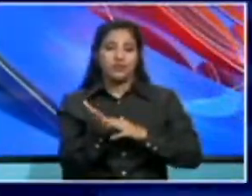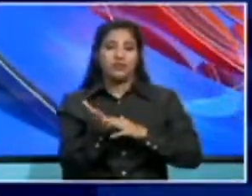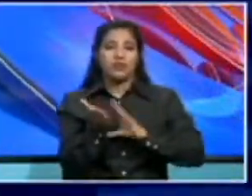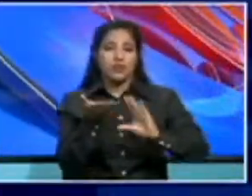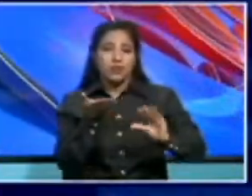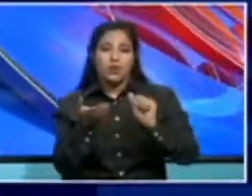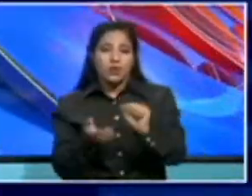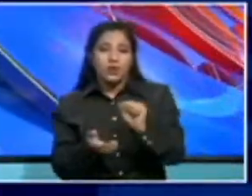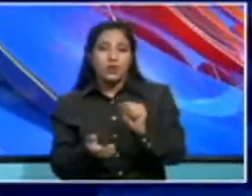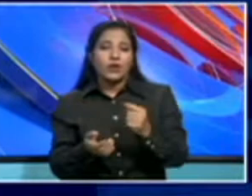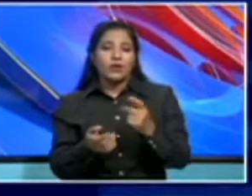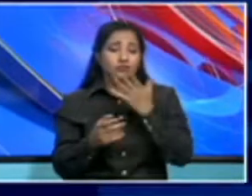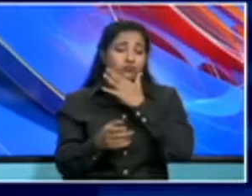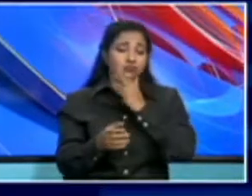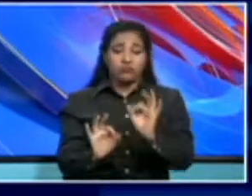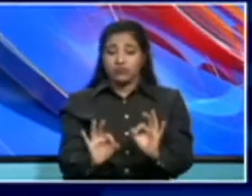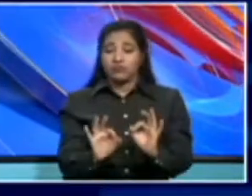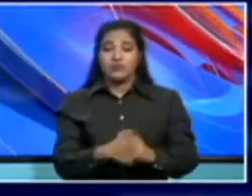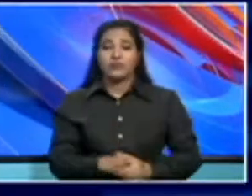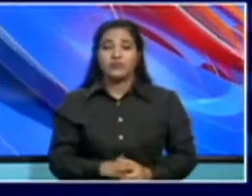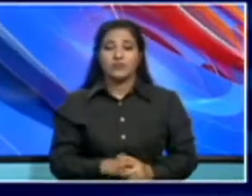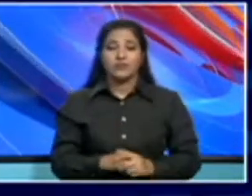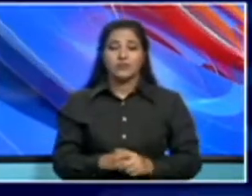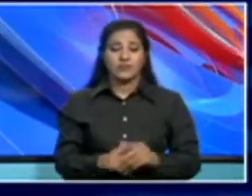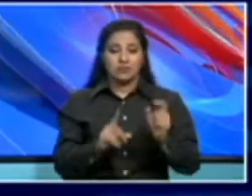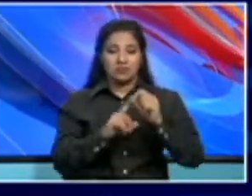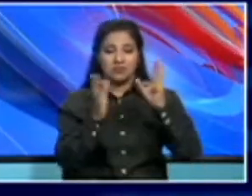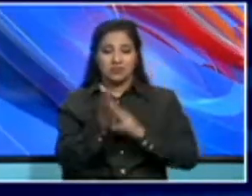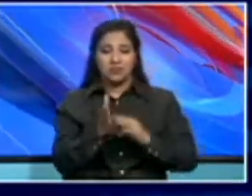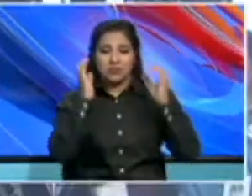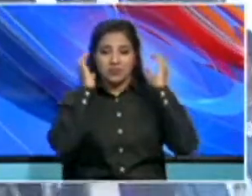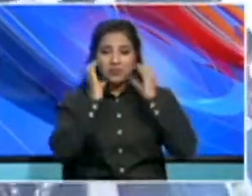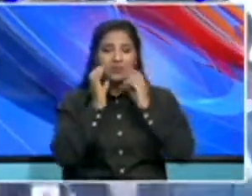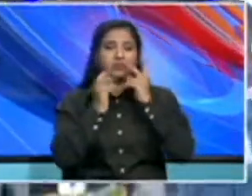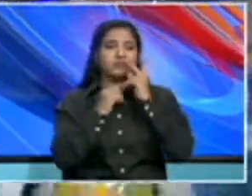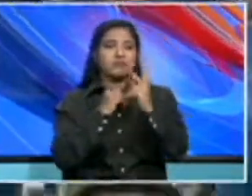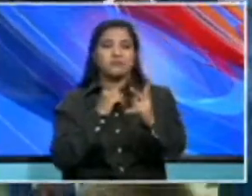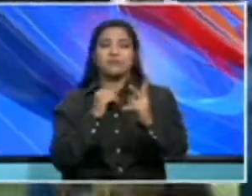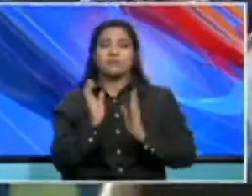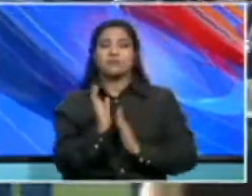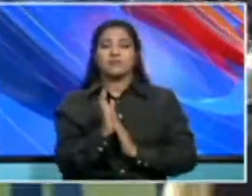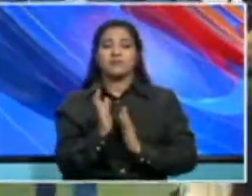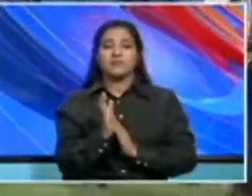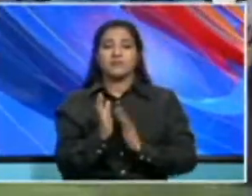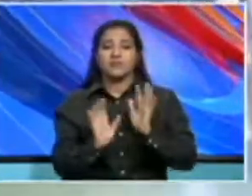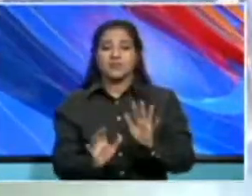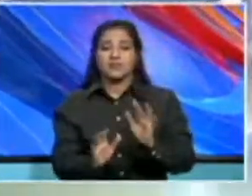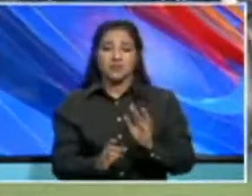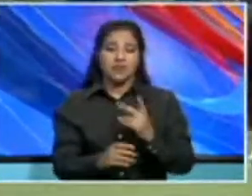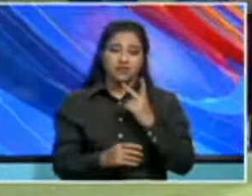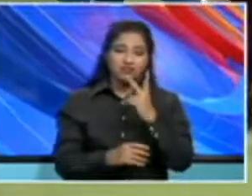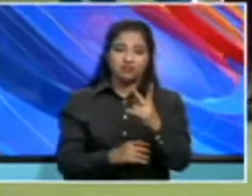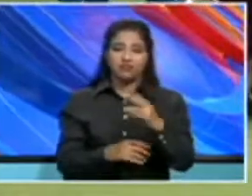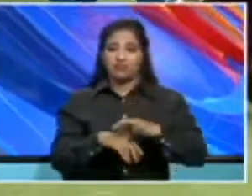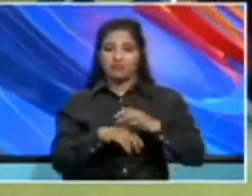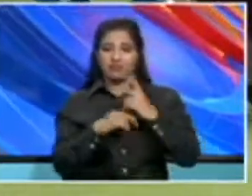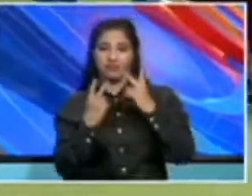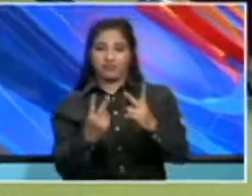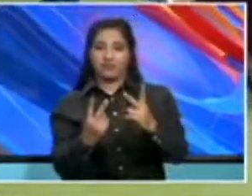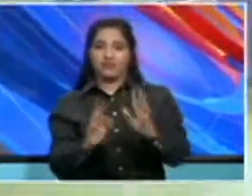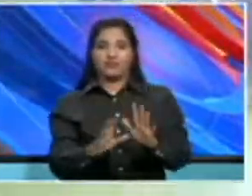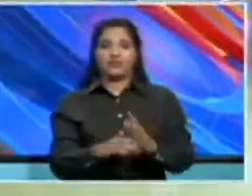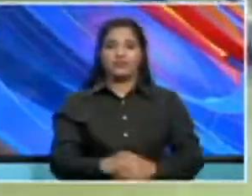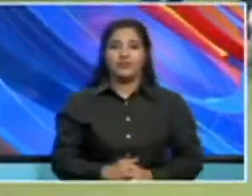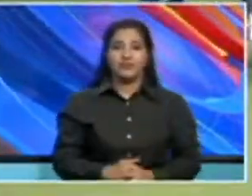very strong contingent. Prime Minister Shri Narendra Modi keeping a keen eye on the proceedings.